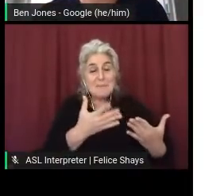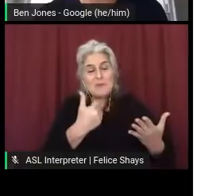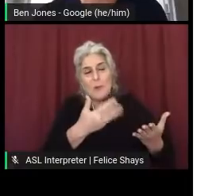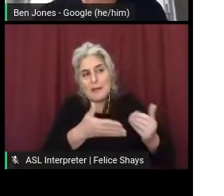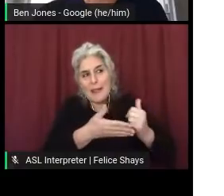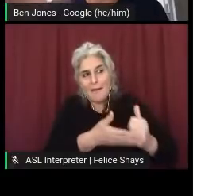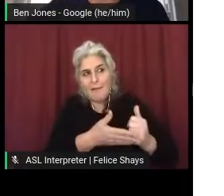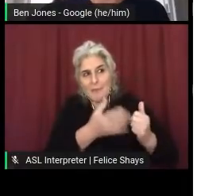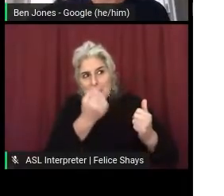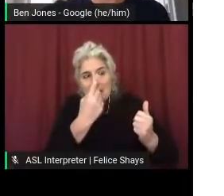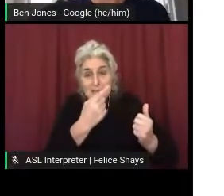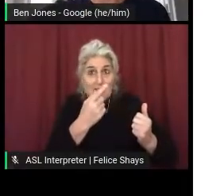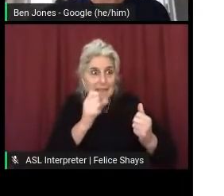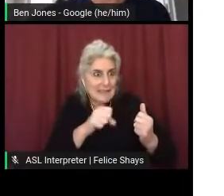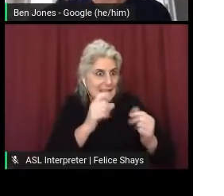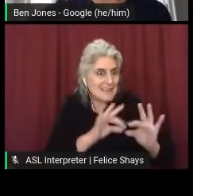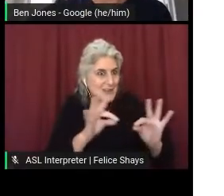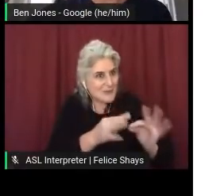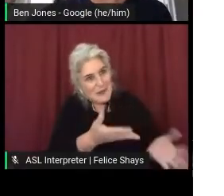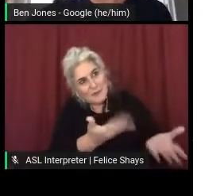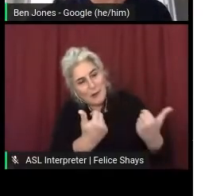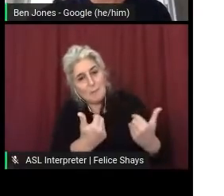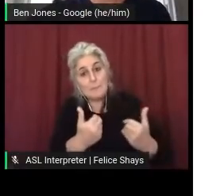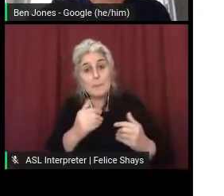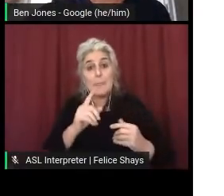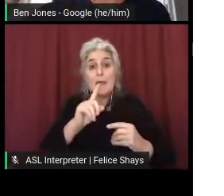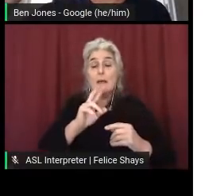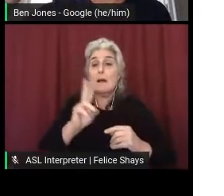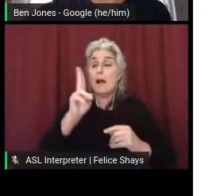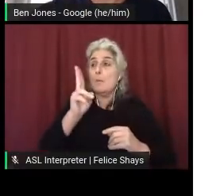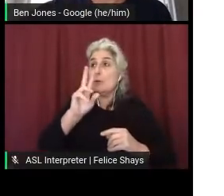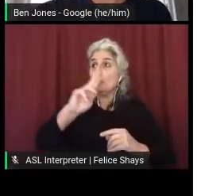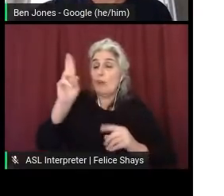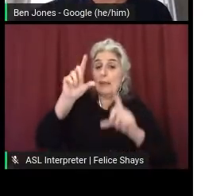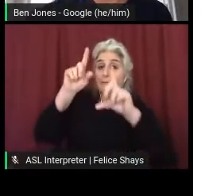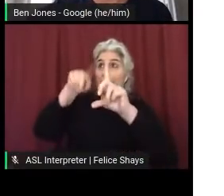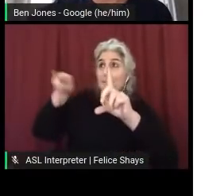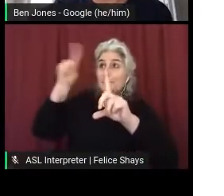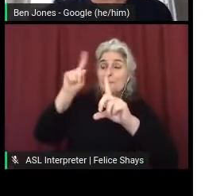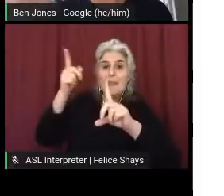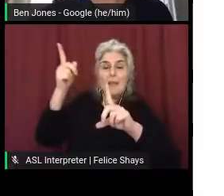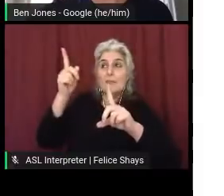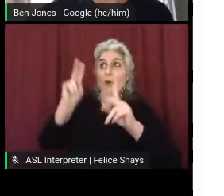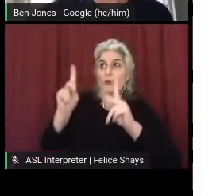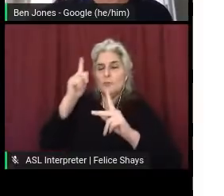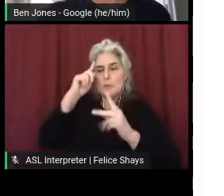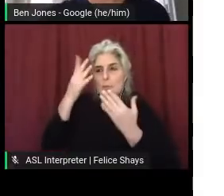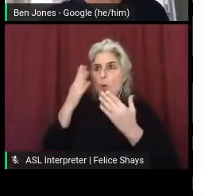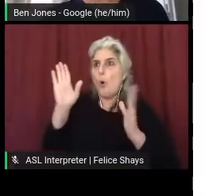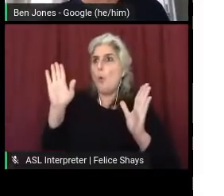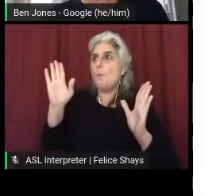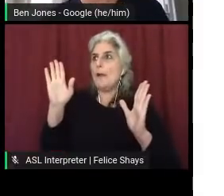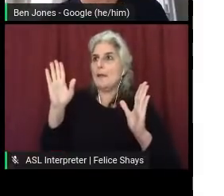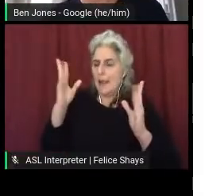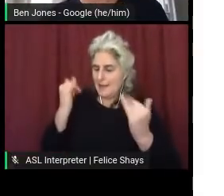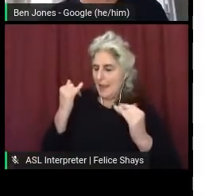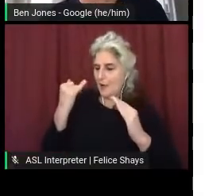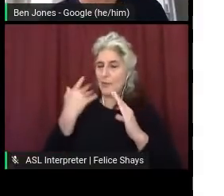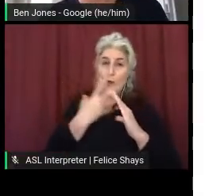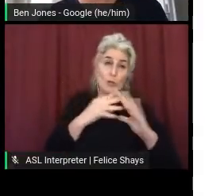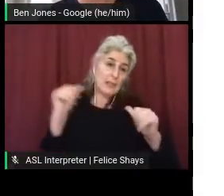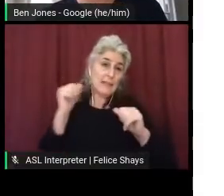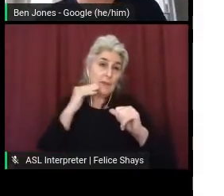is it worth it question. On the upper right, these are folks who are open. They are moving out into the world and they are evaluating